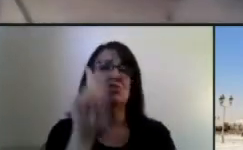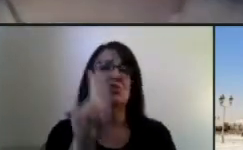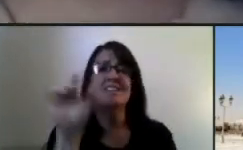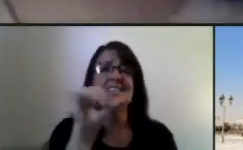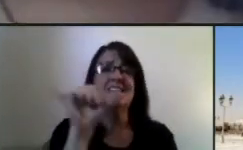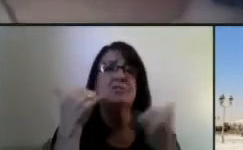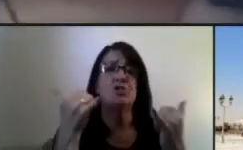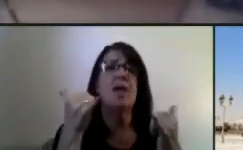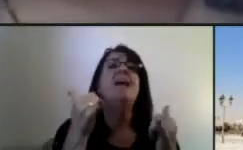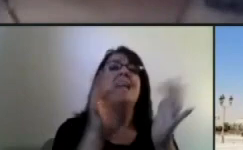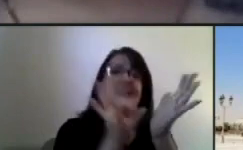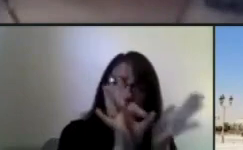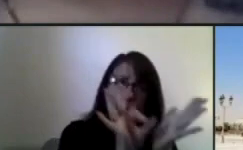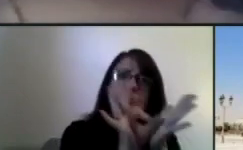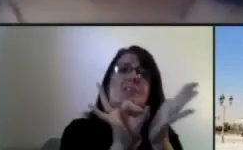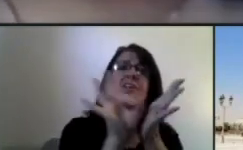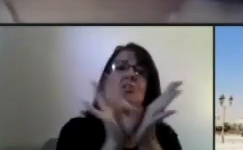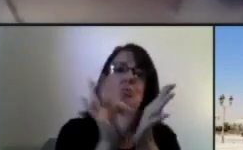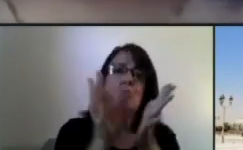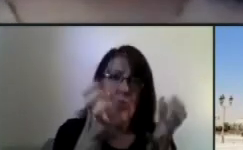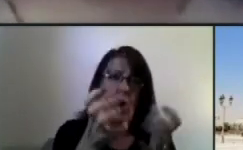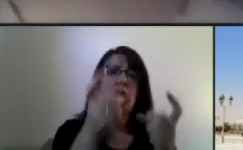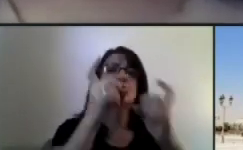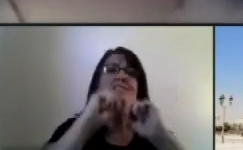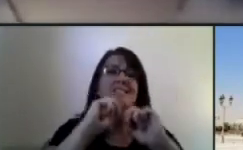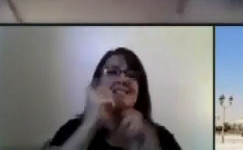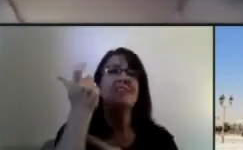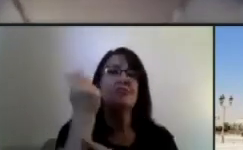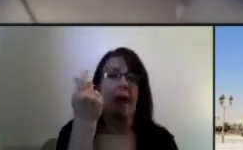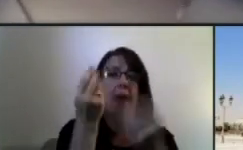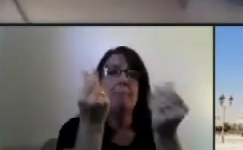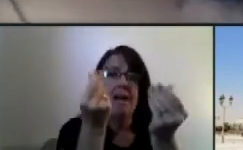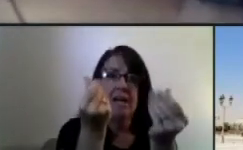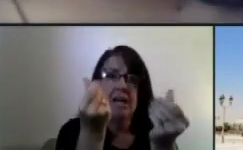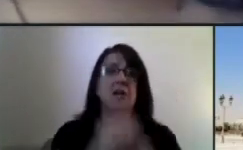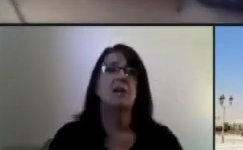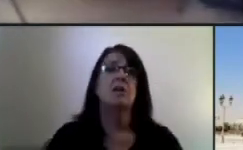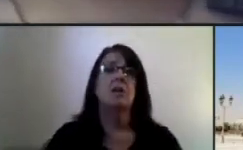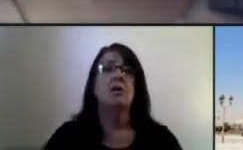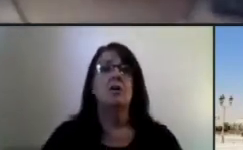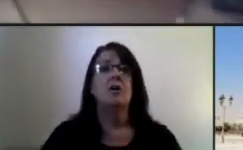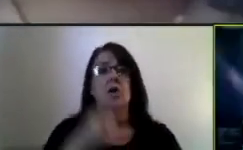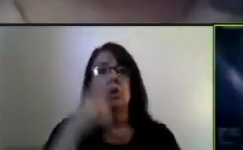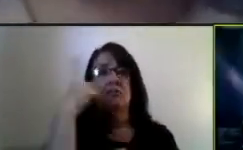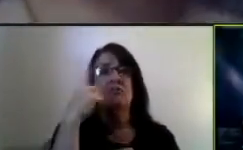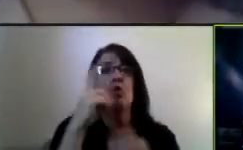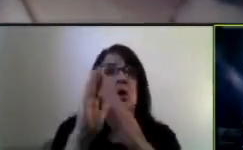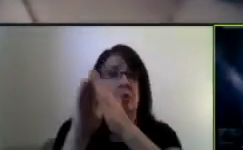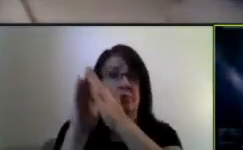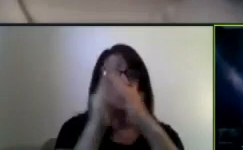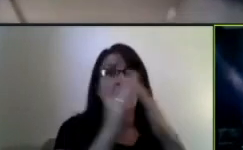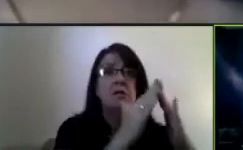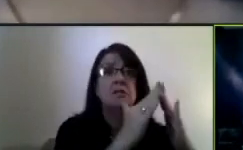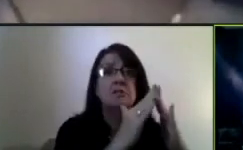counted to receive all the grants, all the fundings needed for our communities, especially right now going through